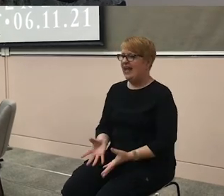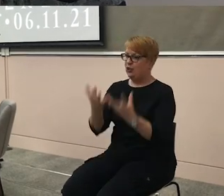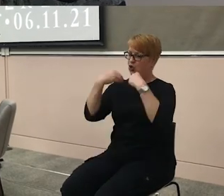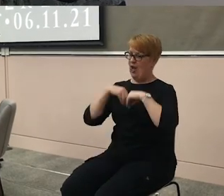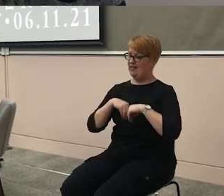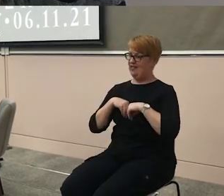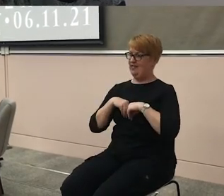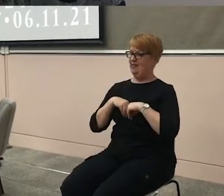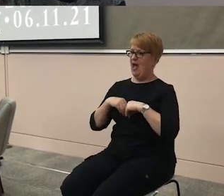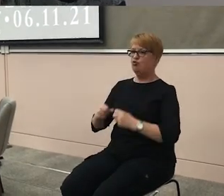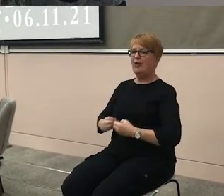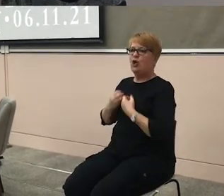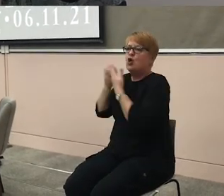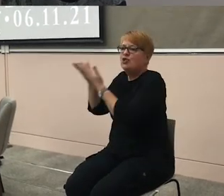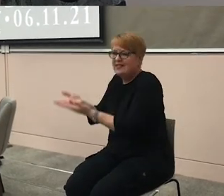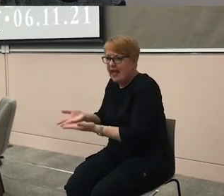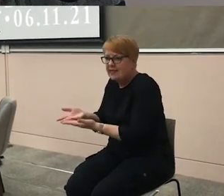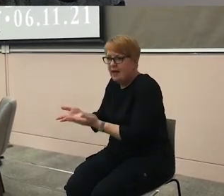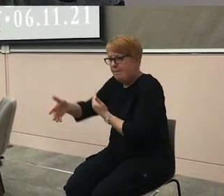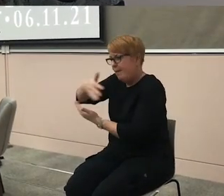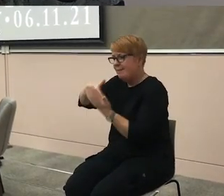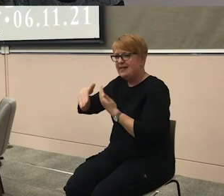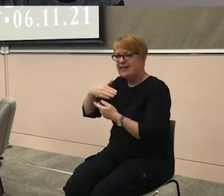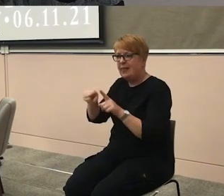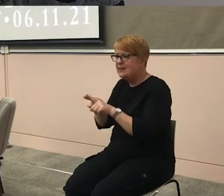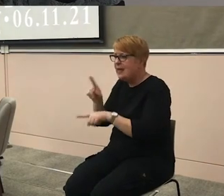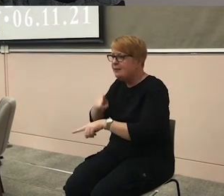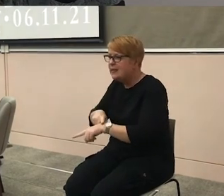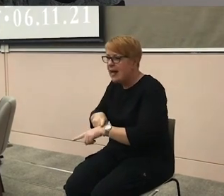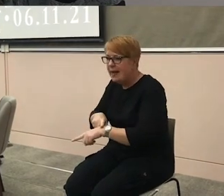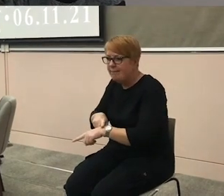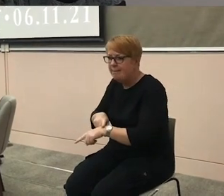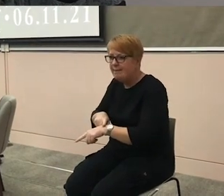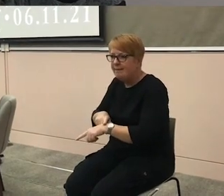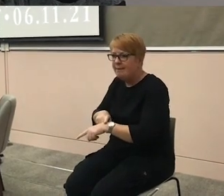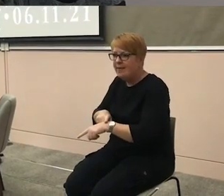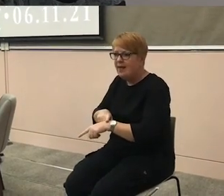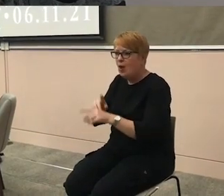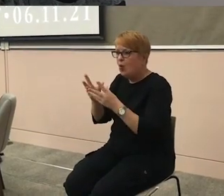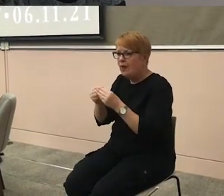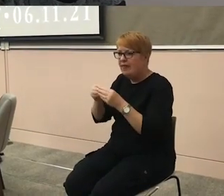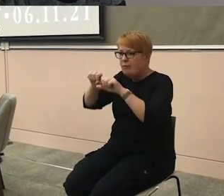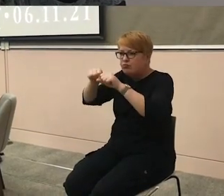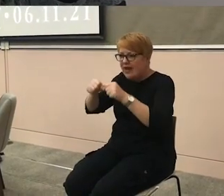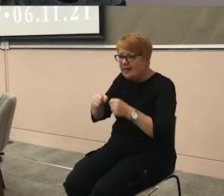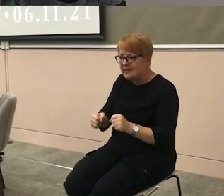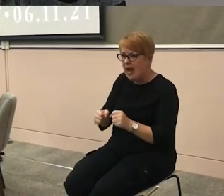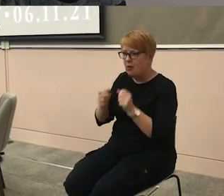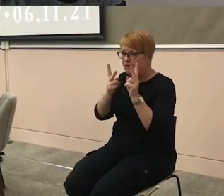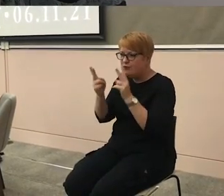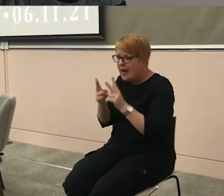like regurgitating but also remixing it at the same time, especially with that breaking up, like, you know,